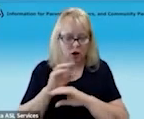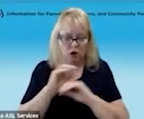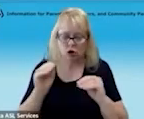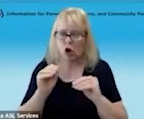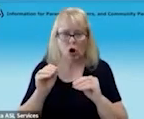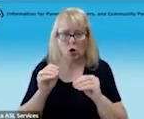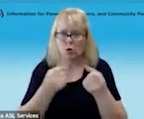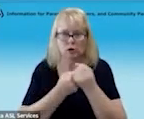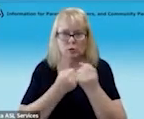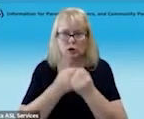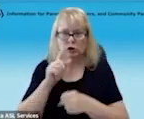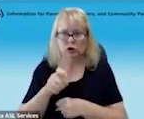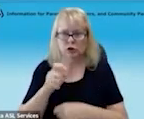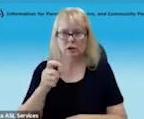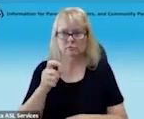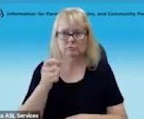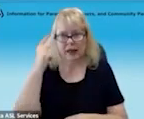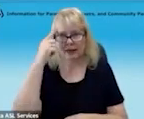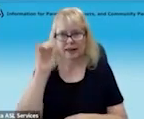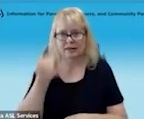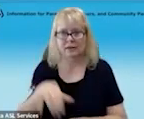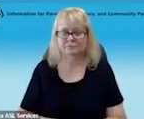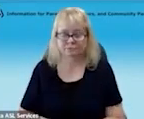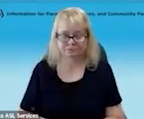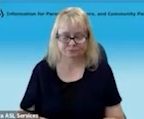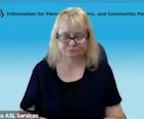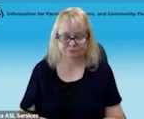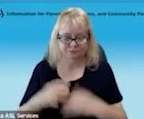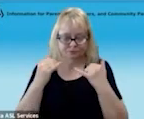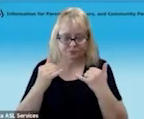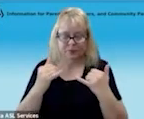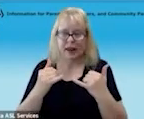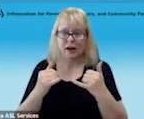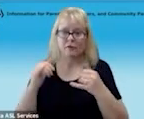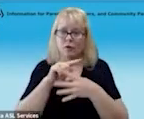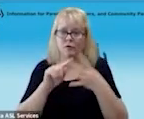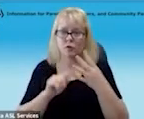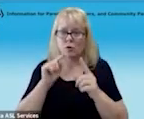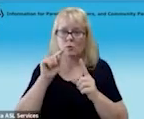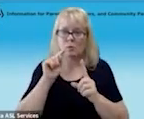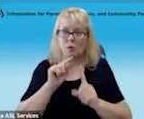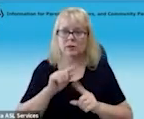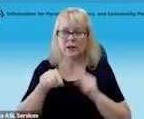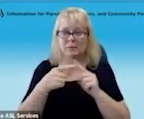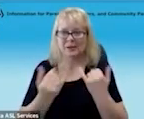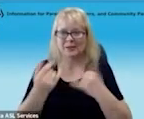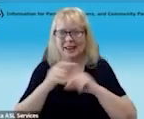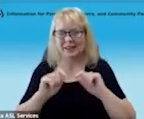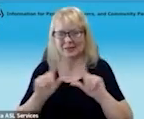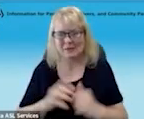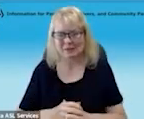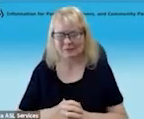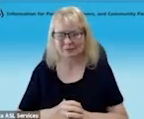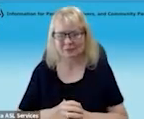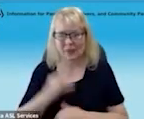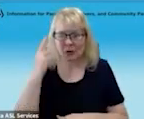or CDC. CDC does not endorse any one organization, service, or product, and no such endorsement